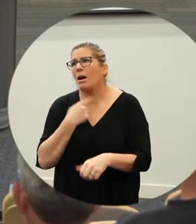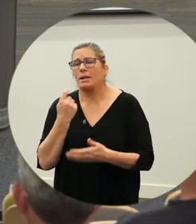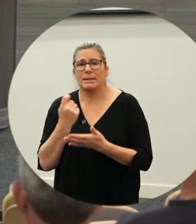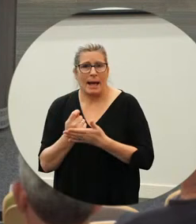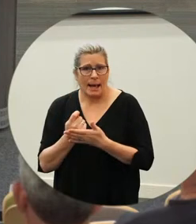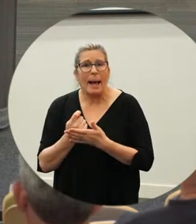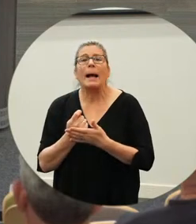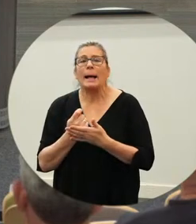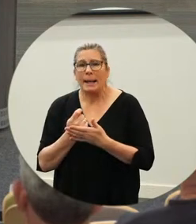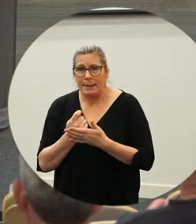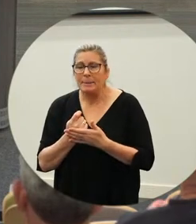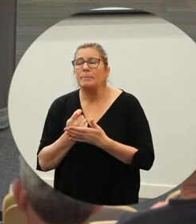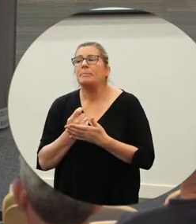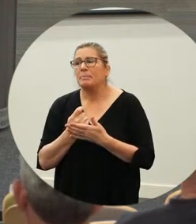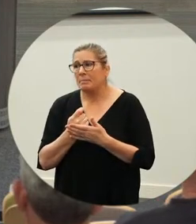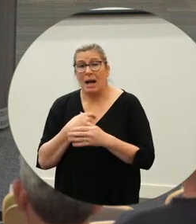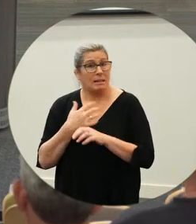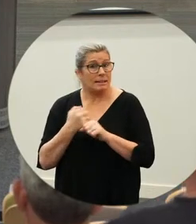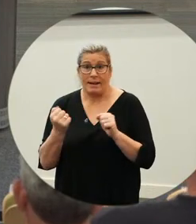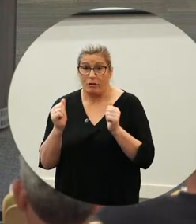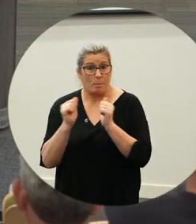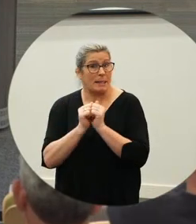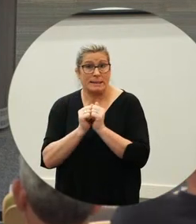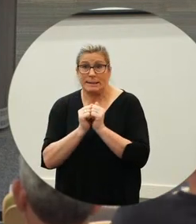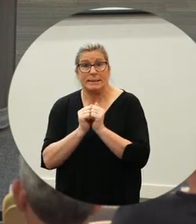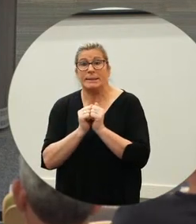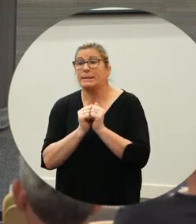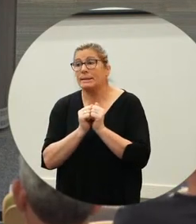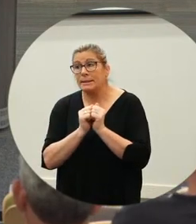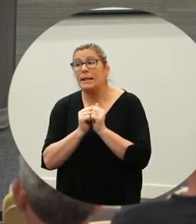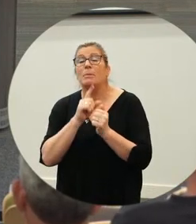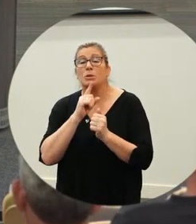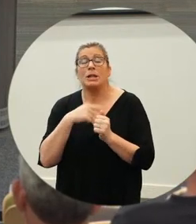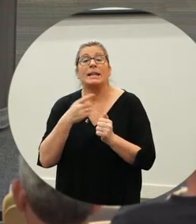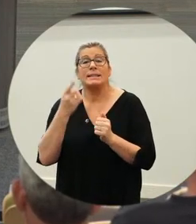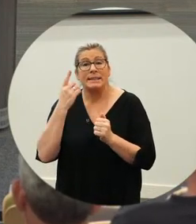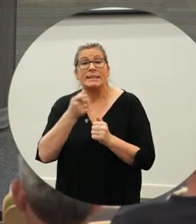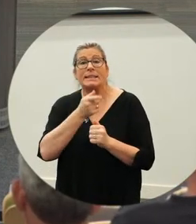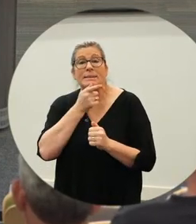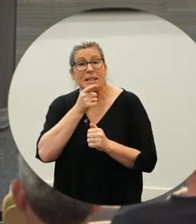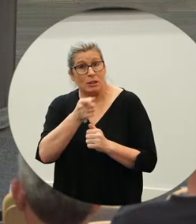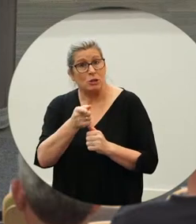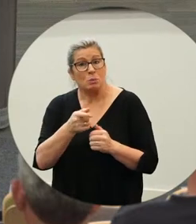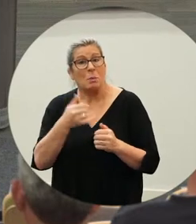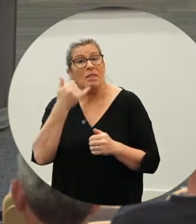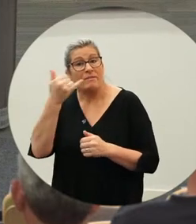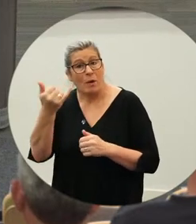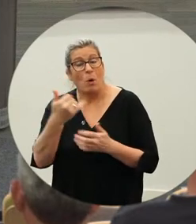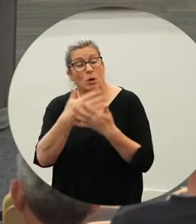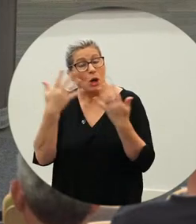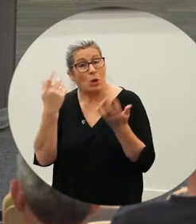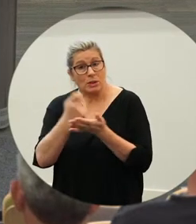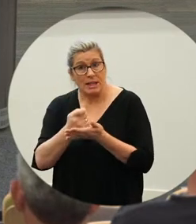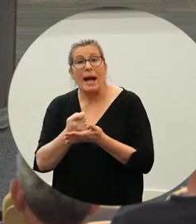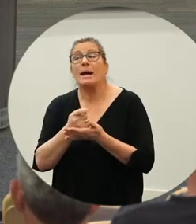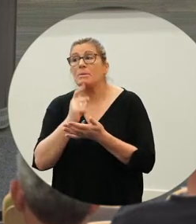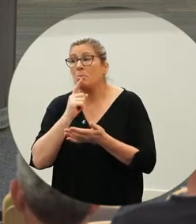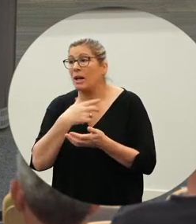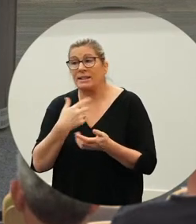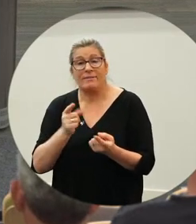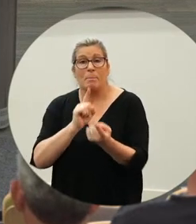And I never met him, I have to say, but I did speak to him on the phone many times.